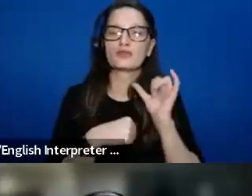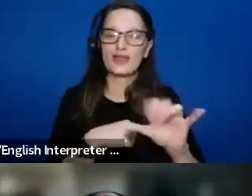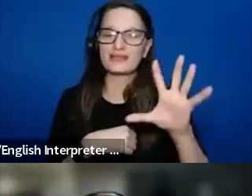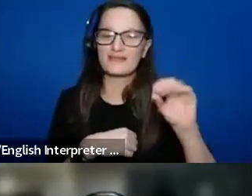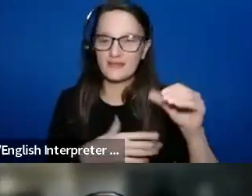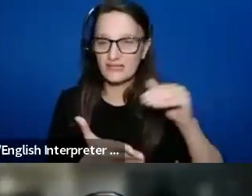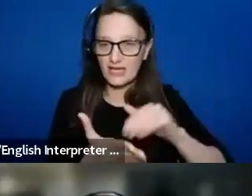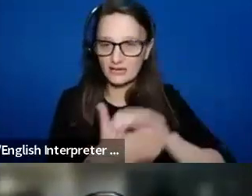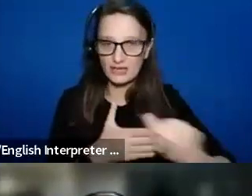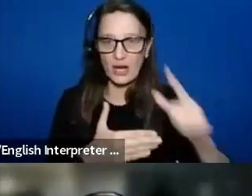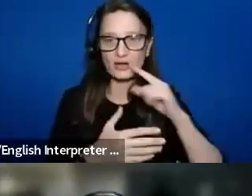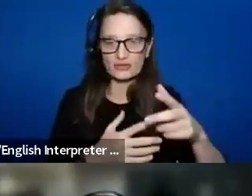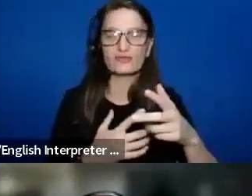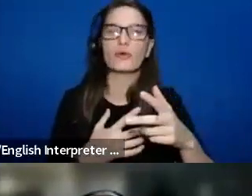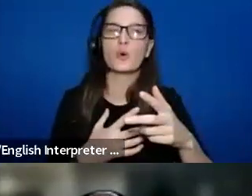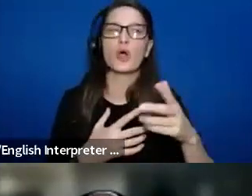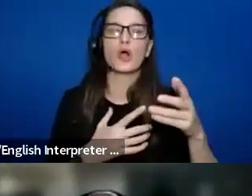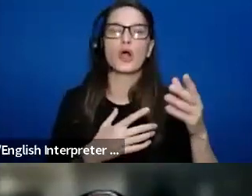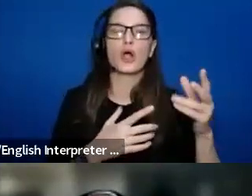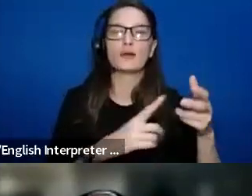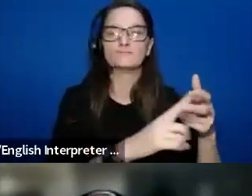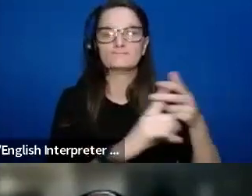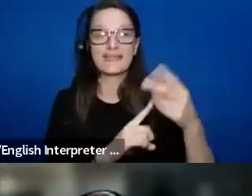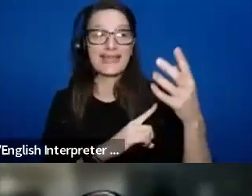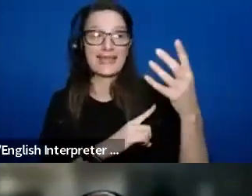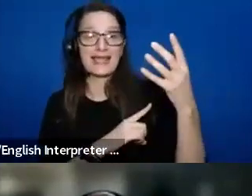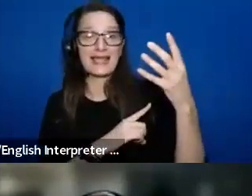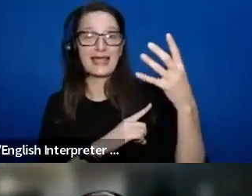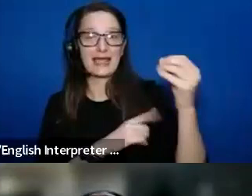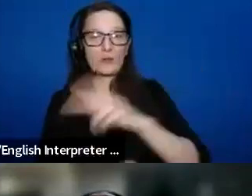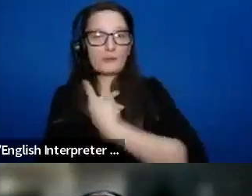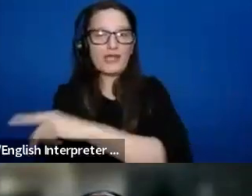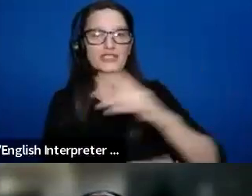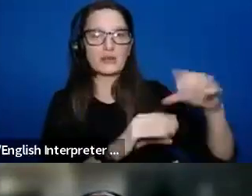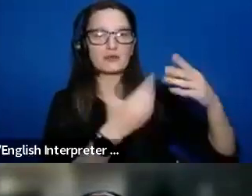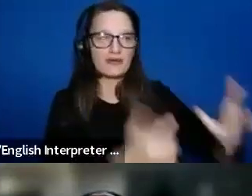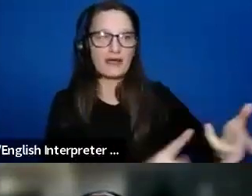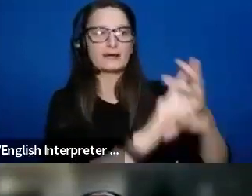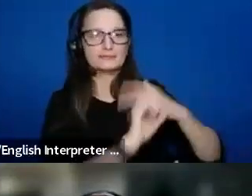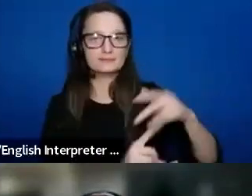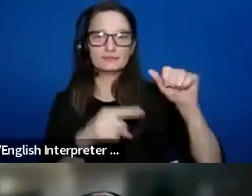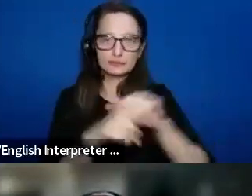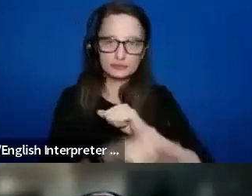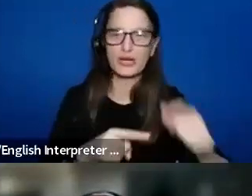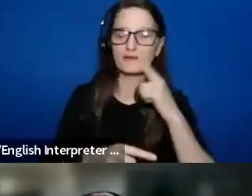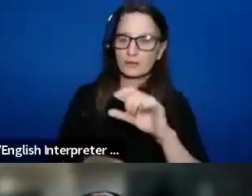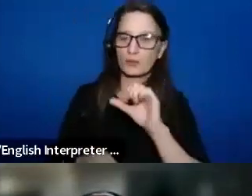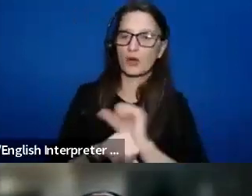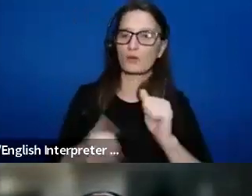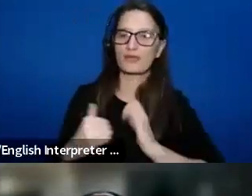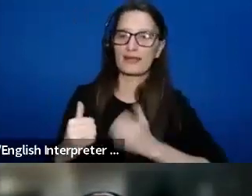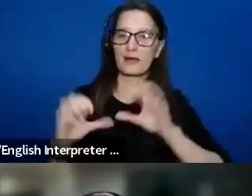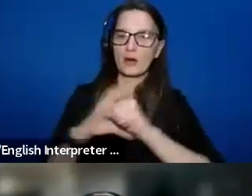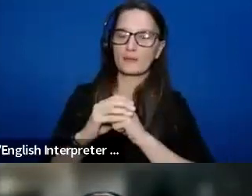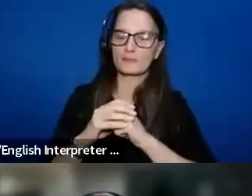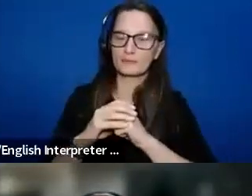existing outpatient provider to get them trained and extra expertise with our population. So the due date for the RFPs will be